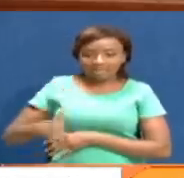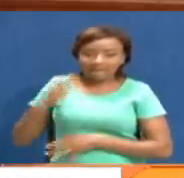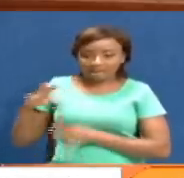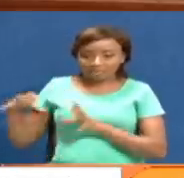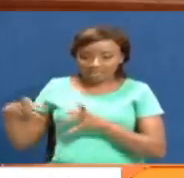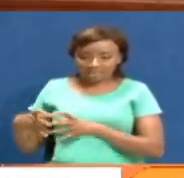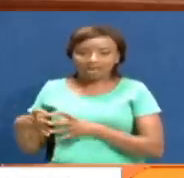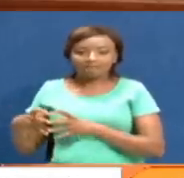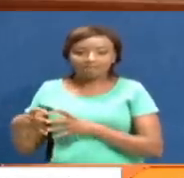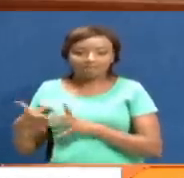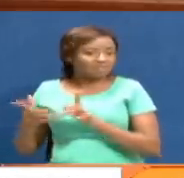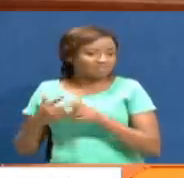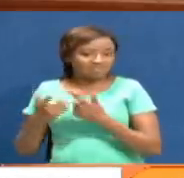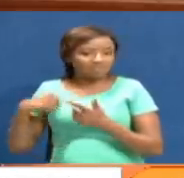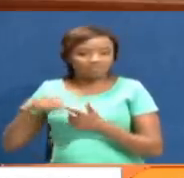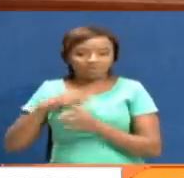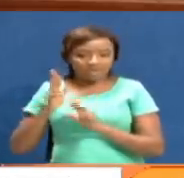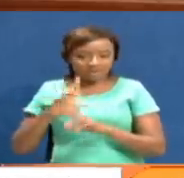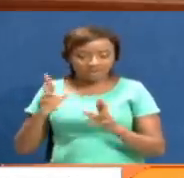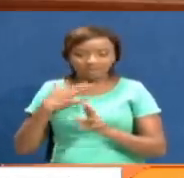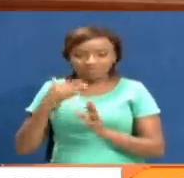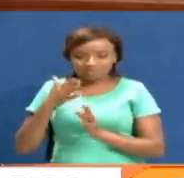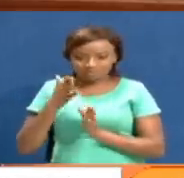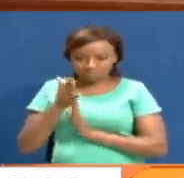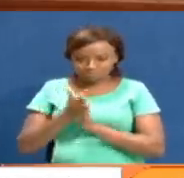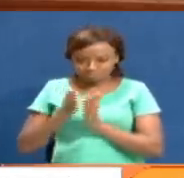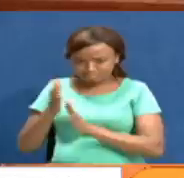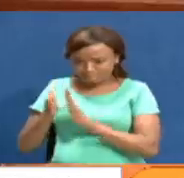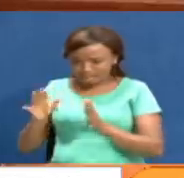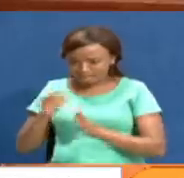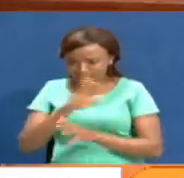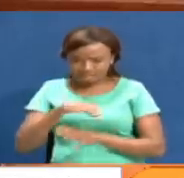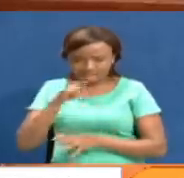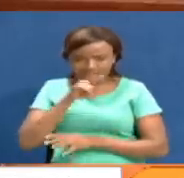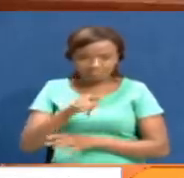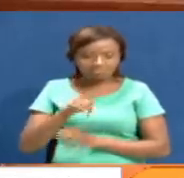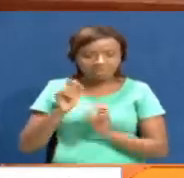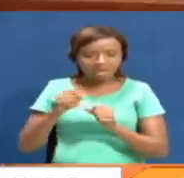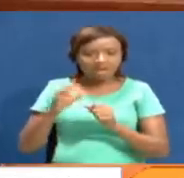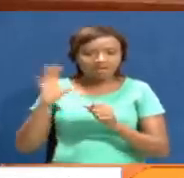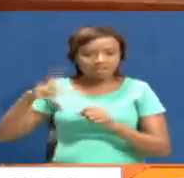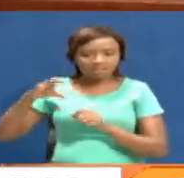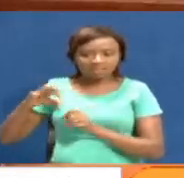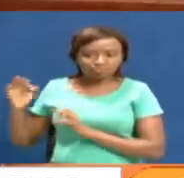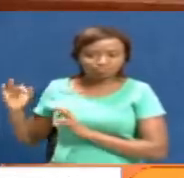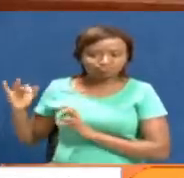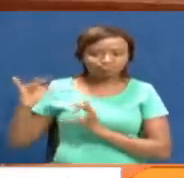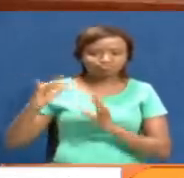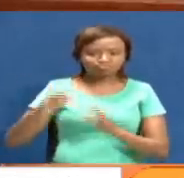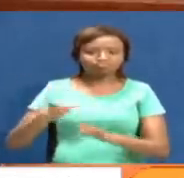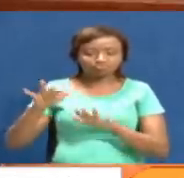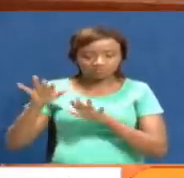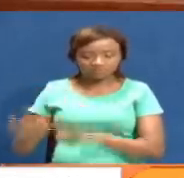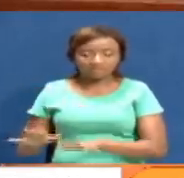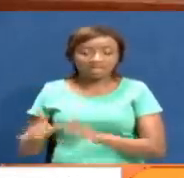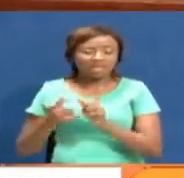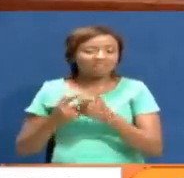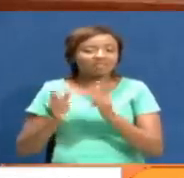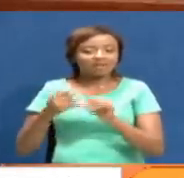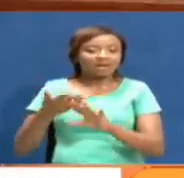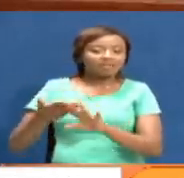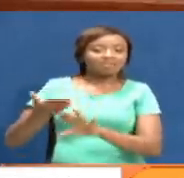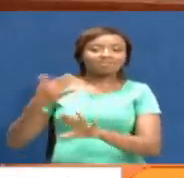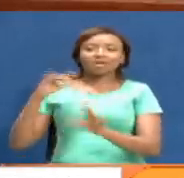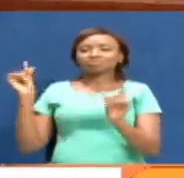Railway Club. We are already making that facility where they will come in and be able to return